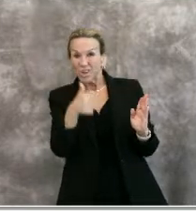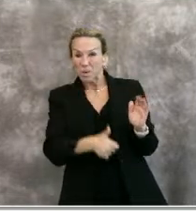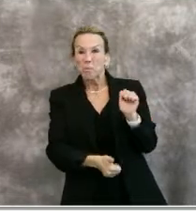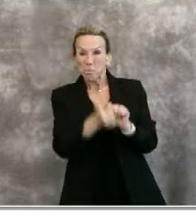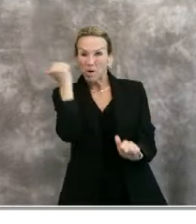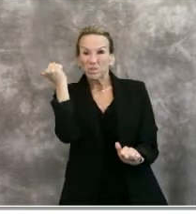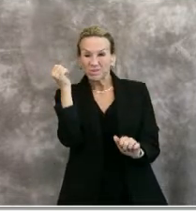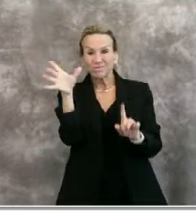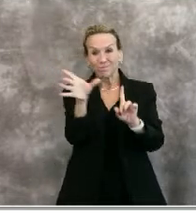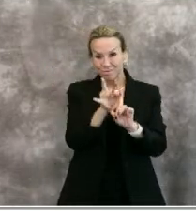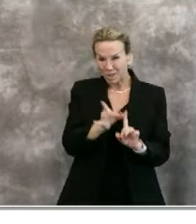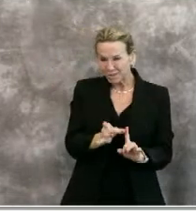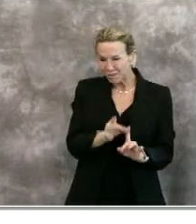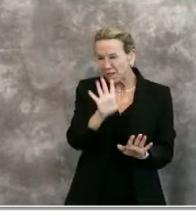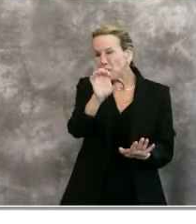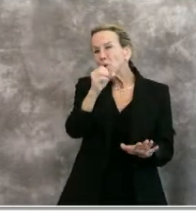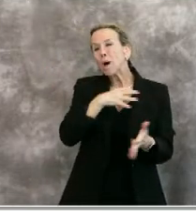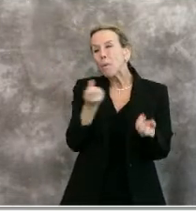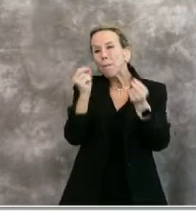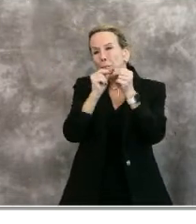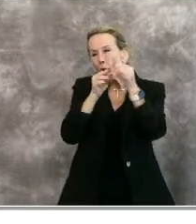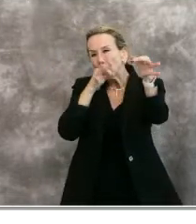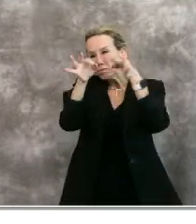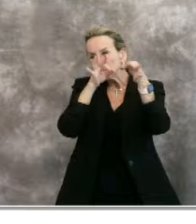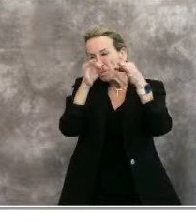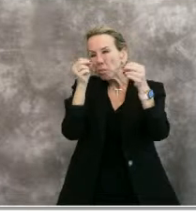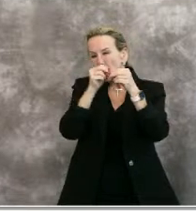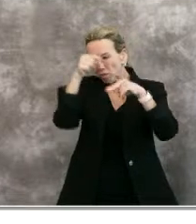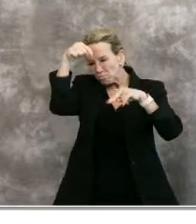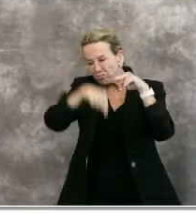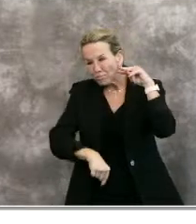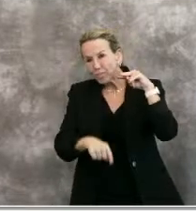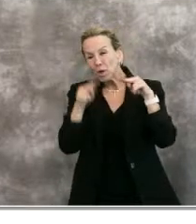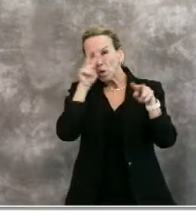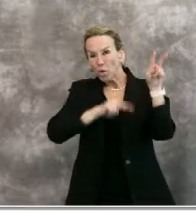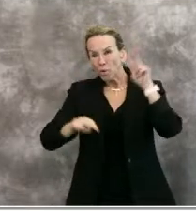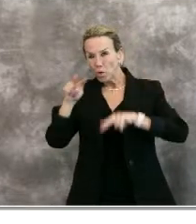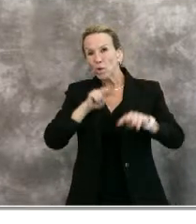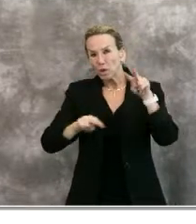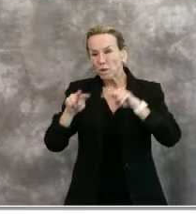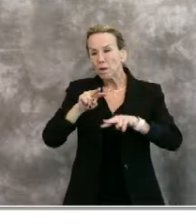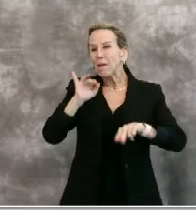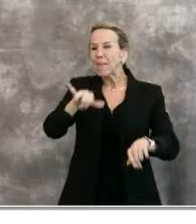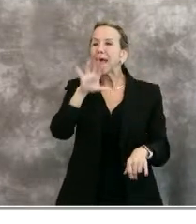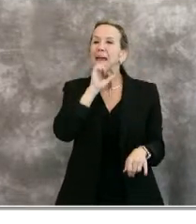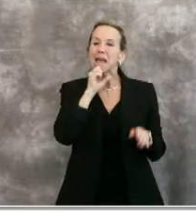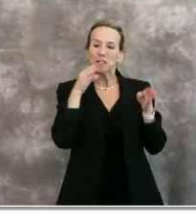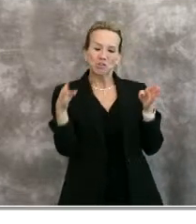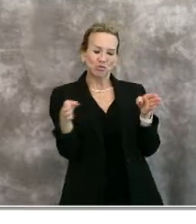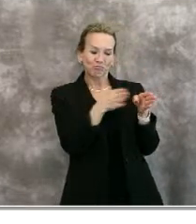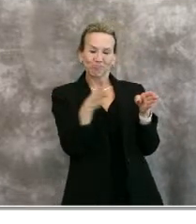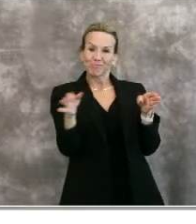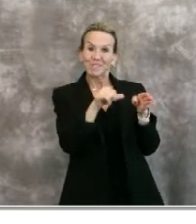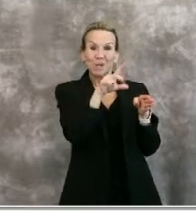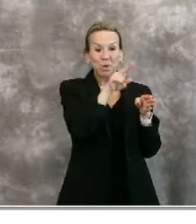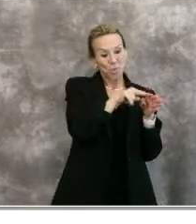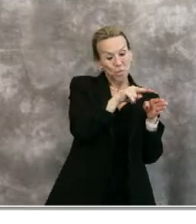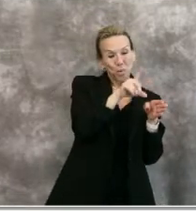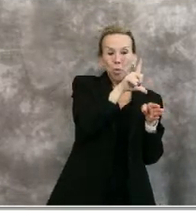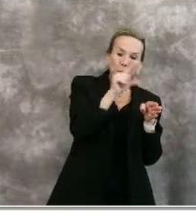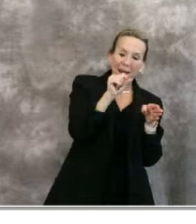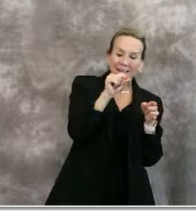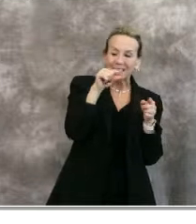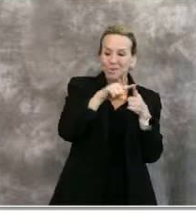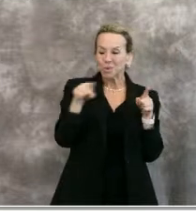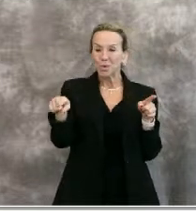cases. Now let's examine a further detailed review of this age group. The 20 to